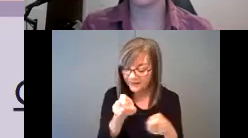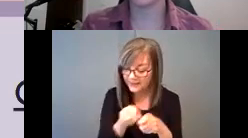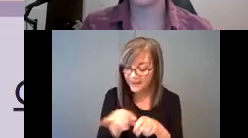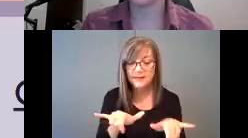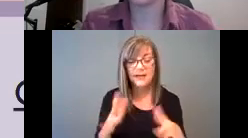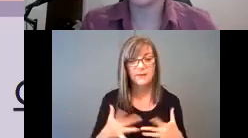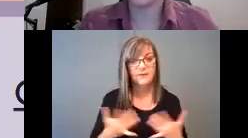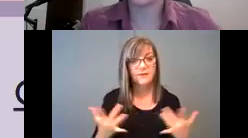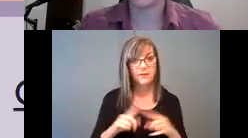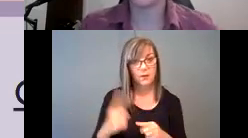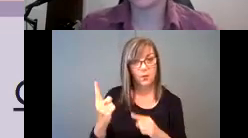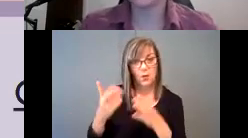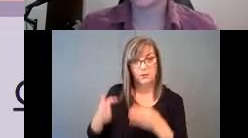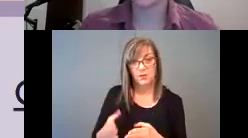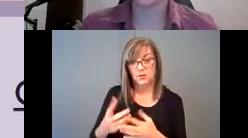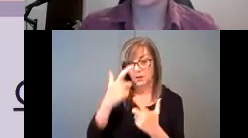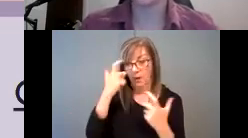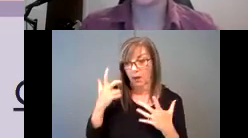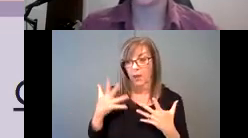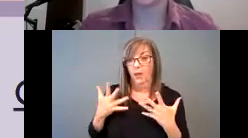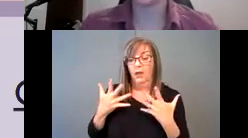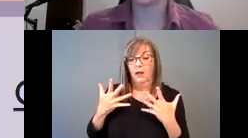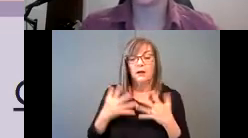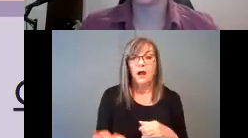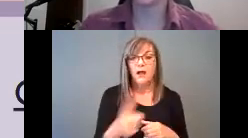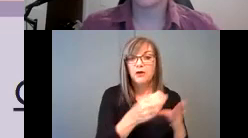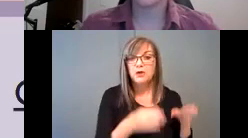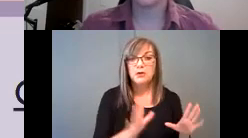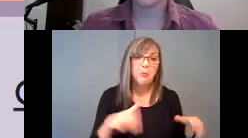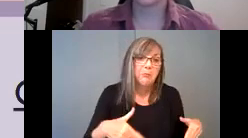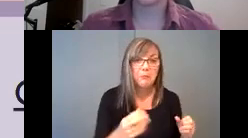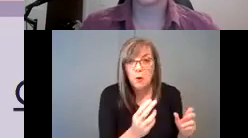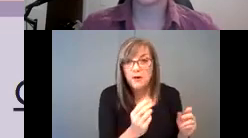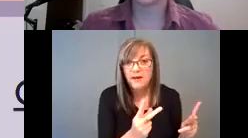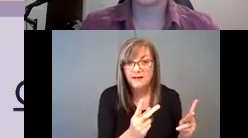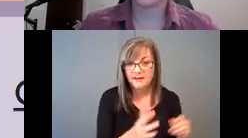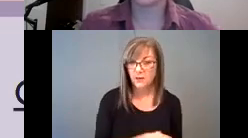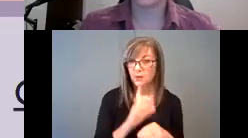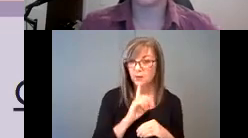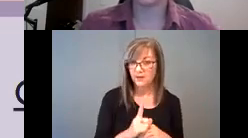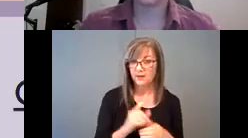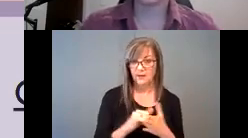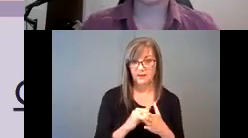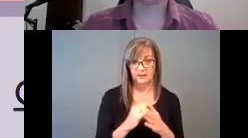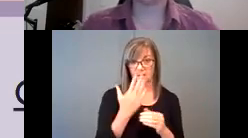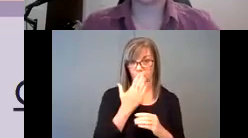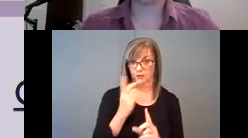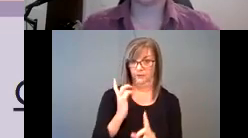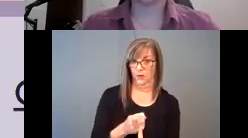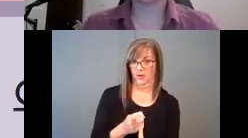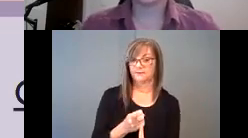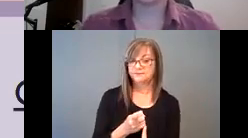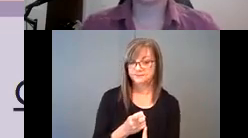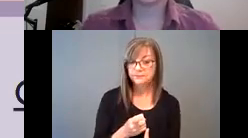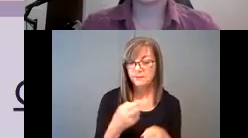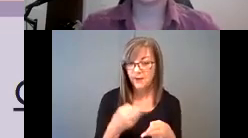the support they received after the event mixed with their previous experiences. I think that brings up a good point as well, that